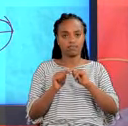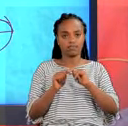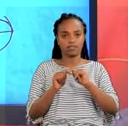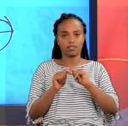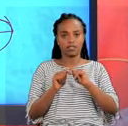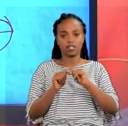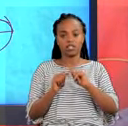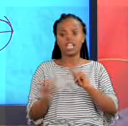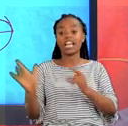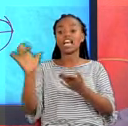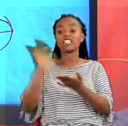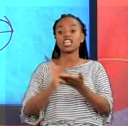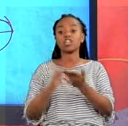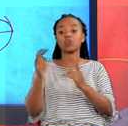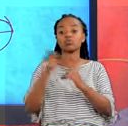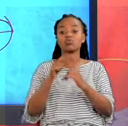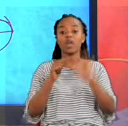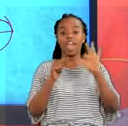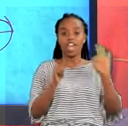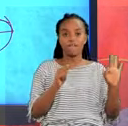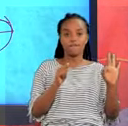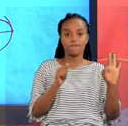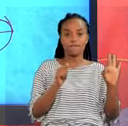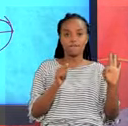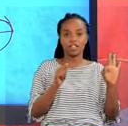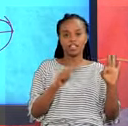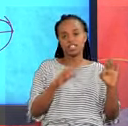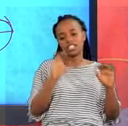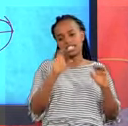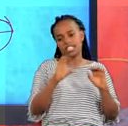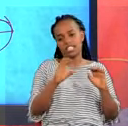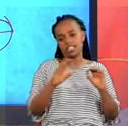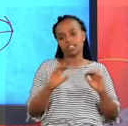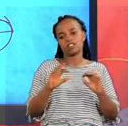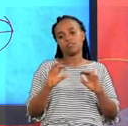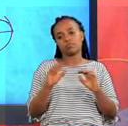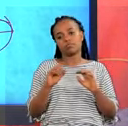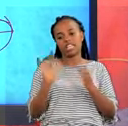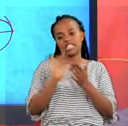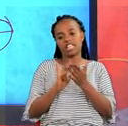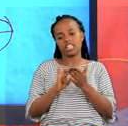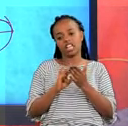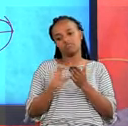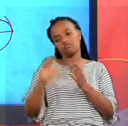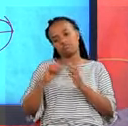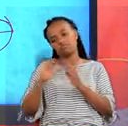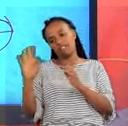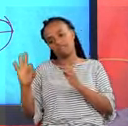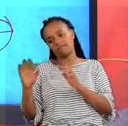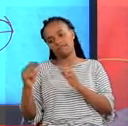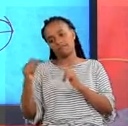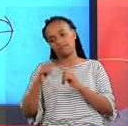This from center to F is this C, we have C. This is right angle.